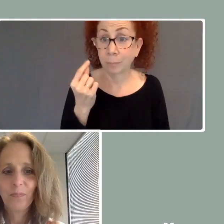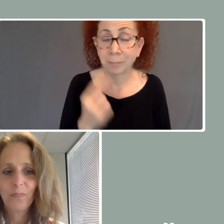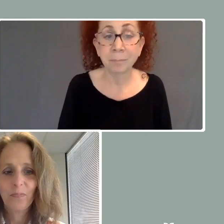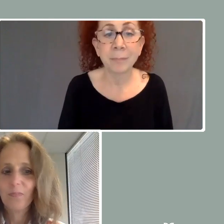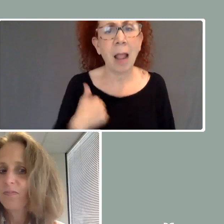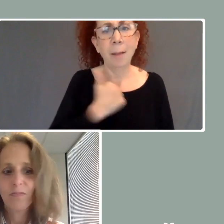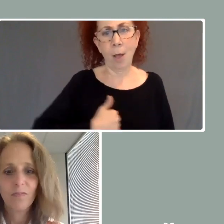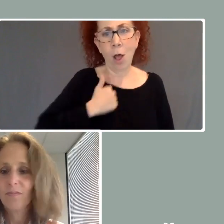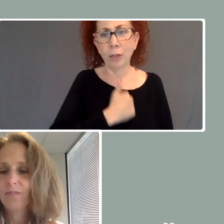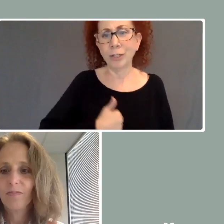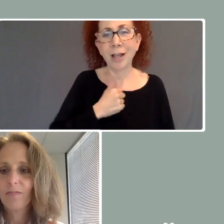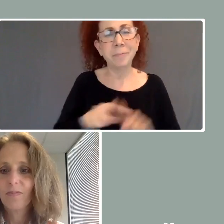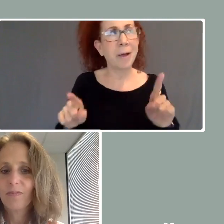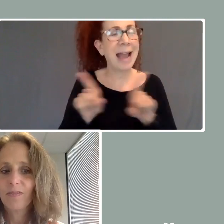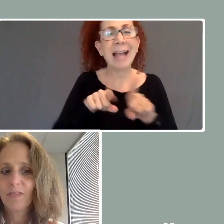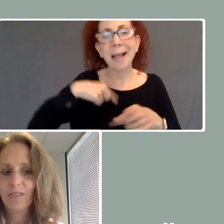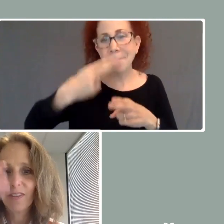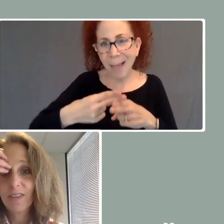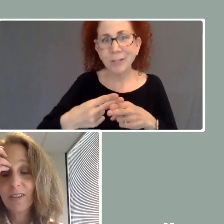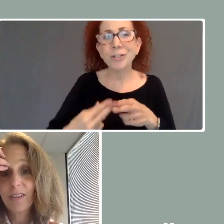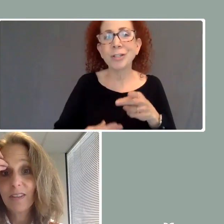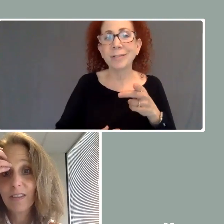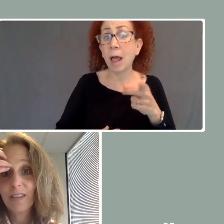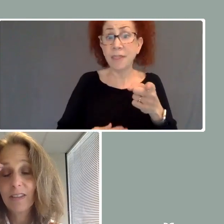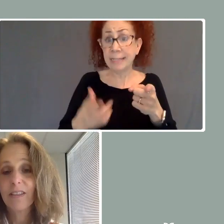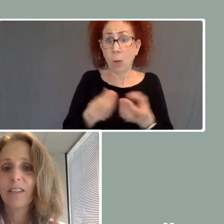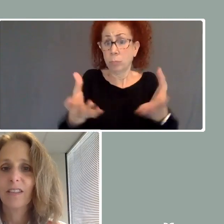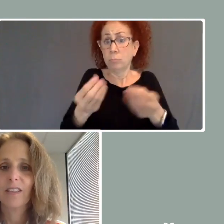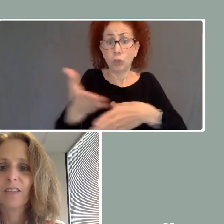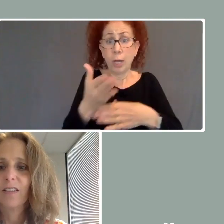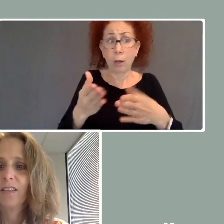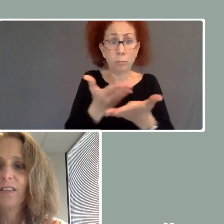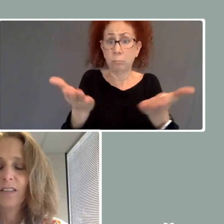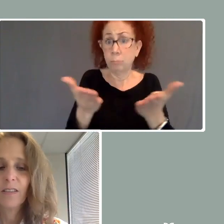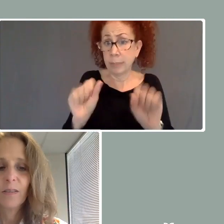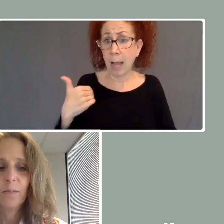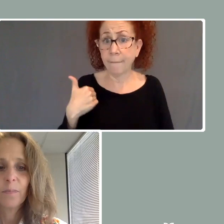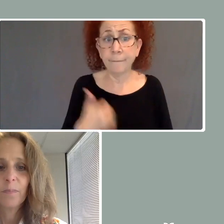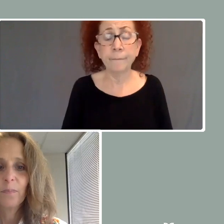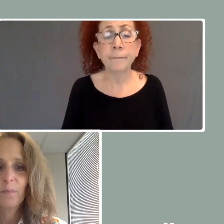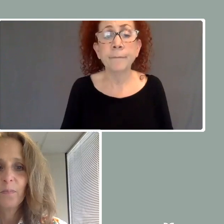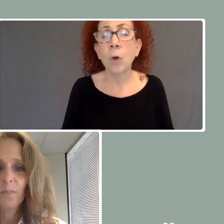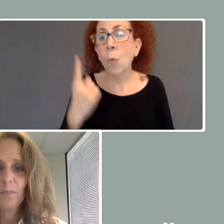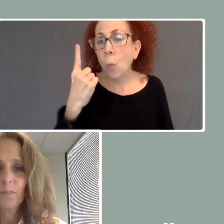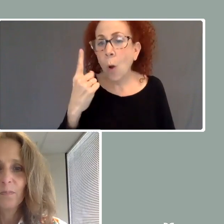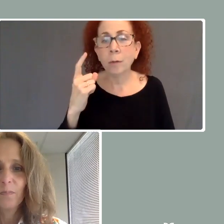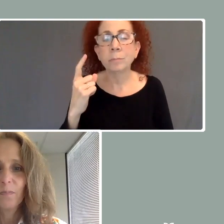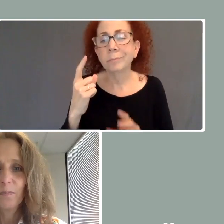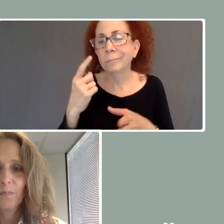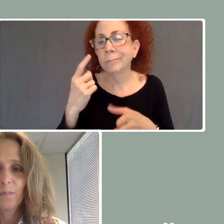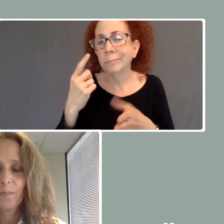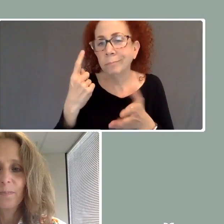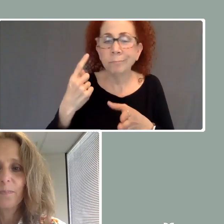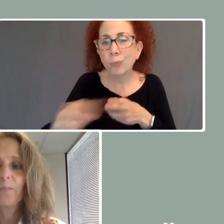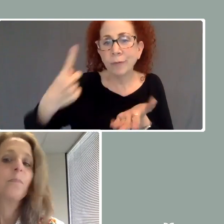I apologize, but as I said, I will give these slides to everyone. I'm going to say just one word about triple